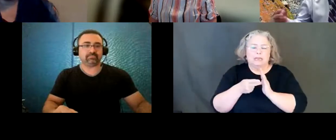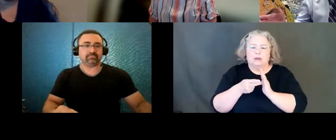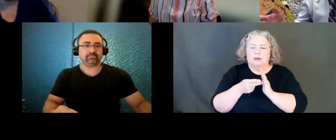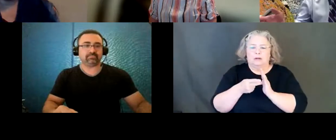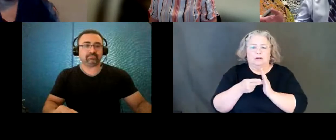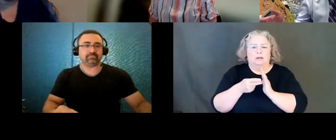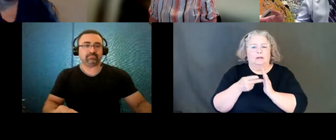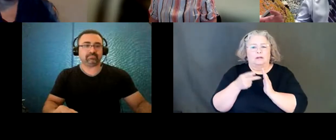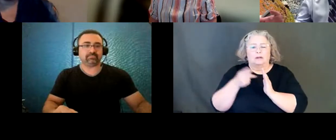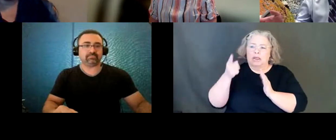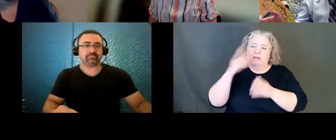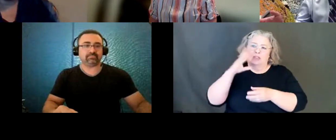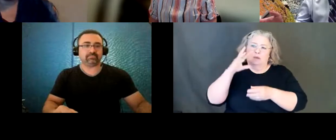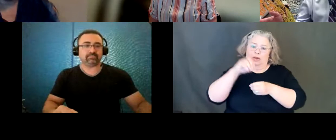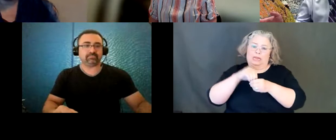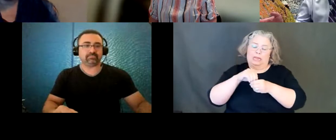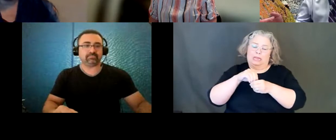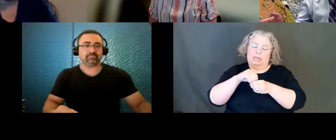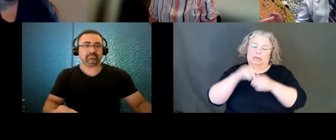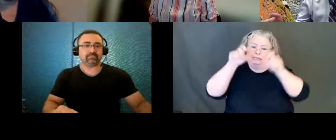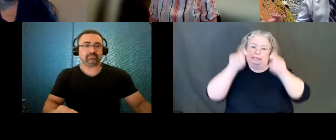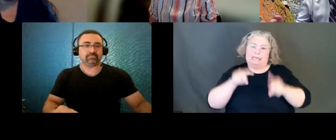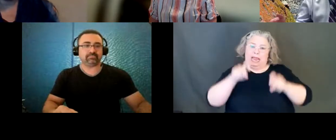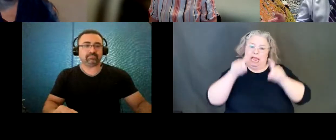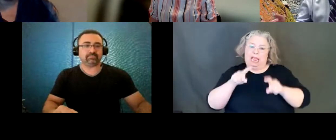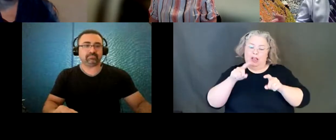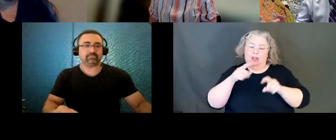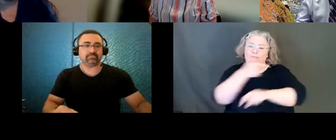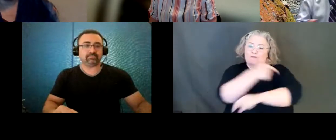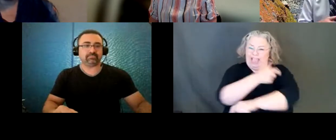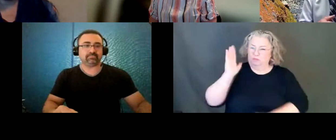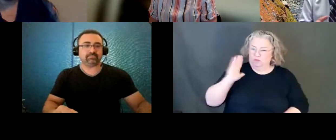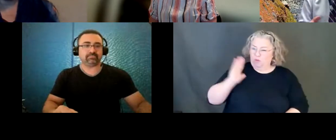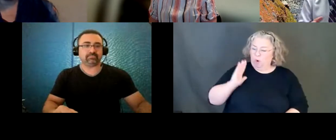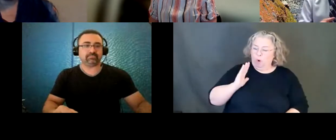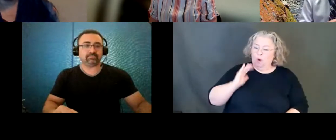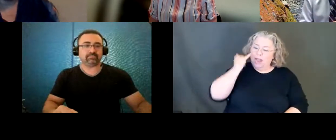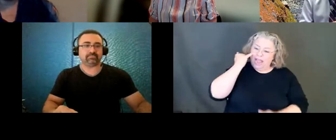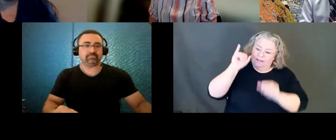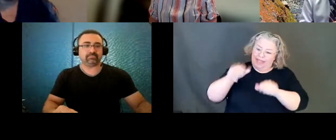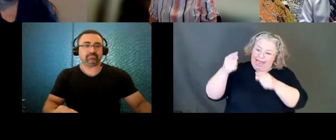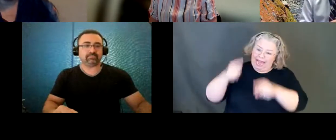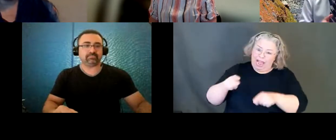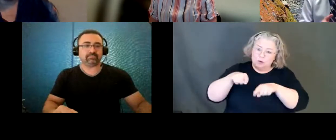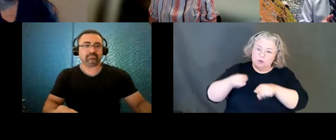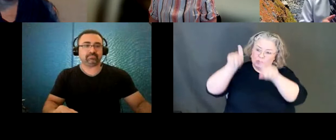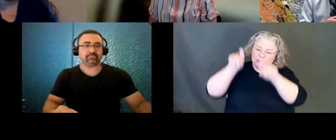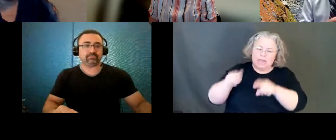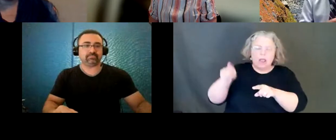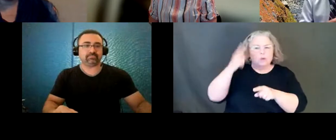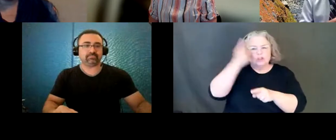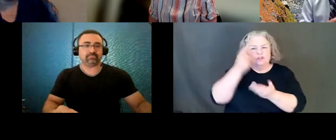were participating in a clinical trial back then, to the point that you've seen data coming out from the